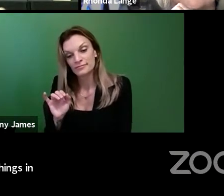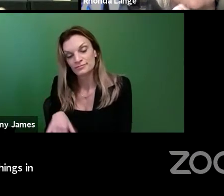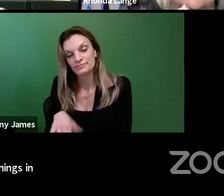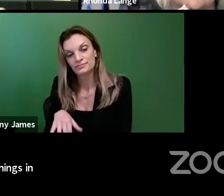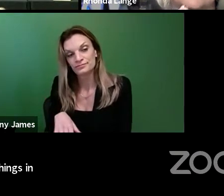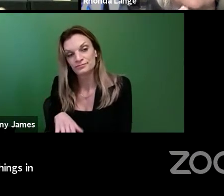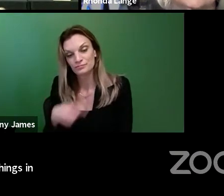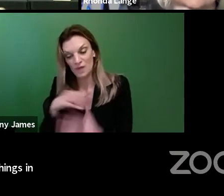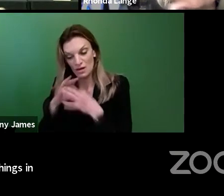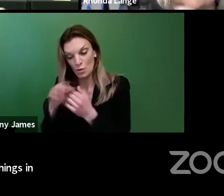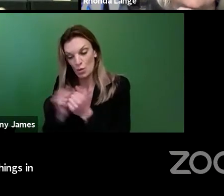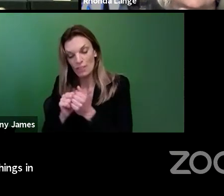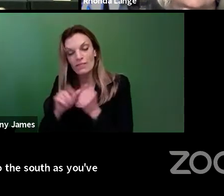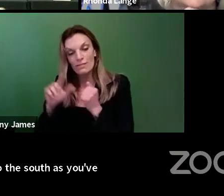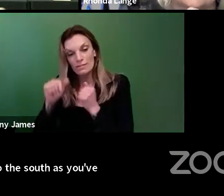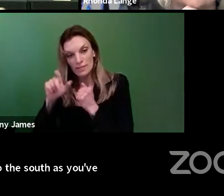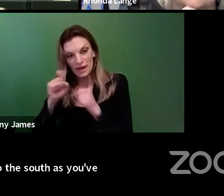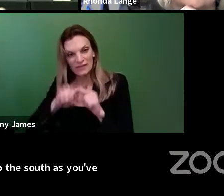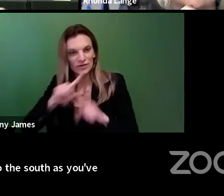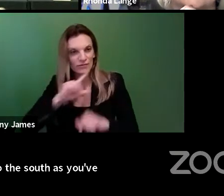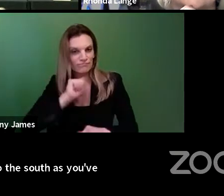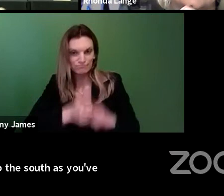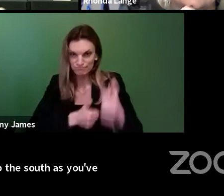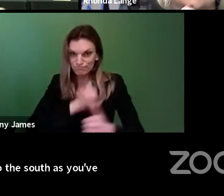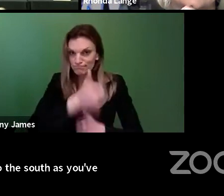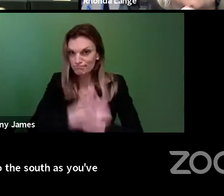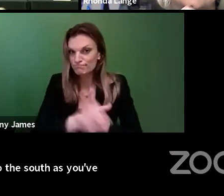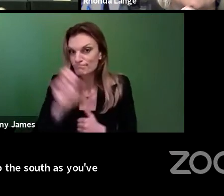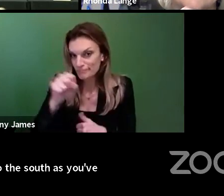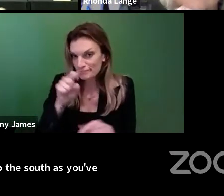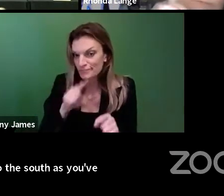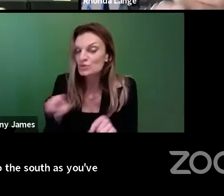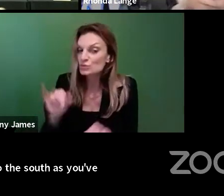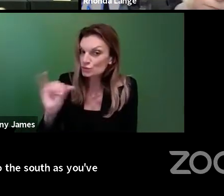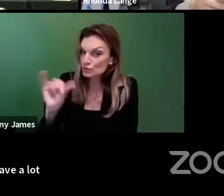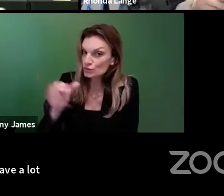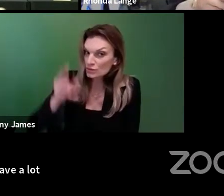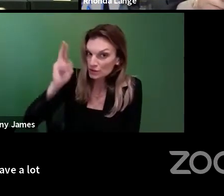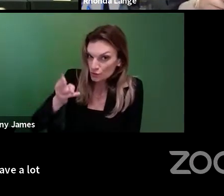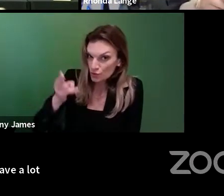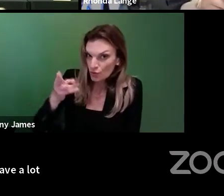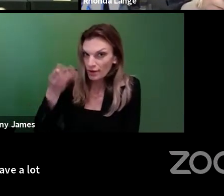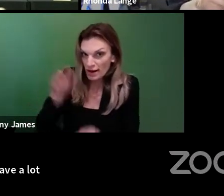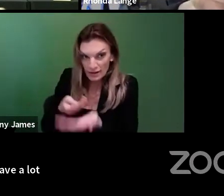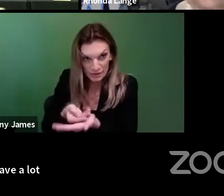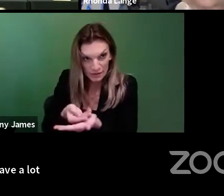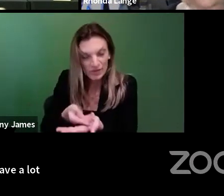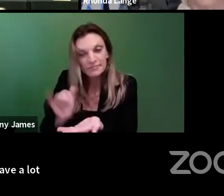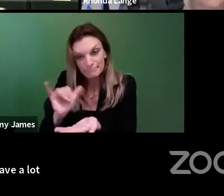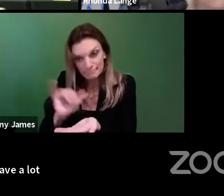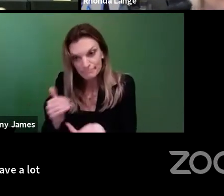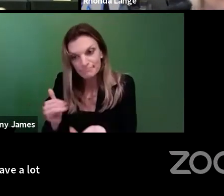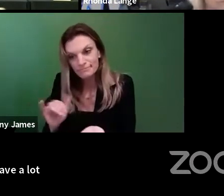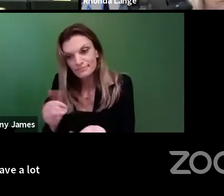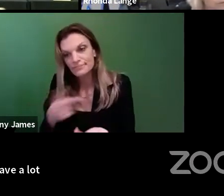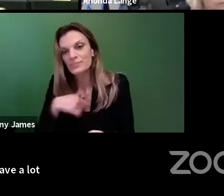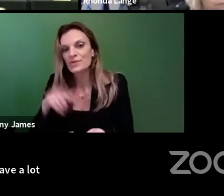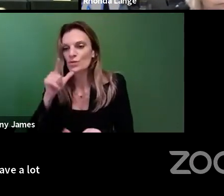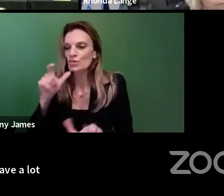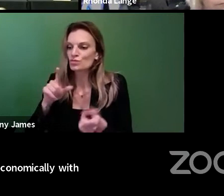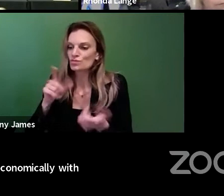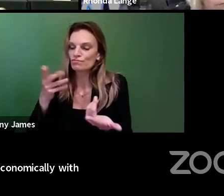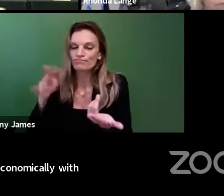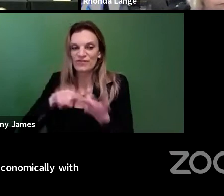but we also have a lot in common historically and economically with areas inland that are